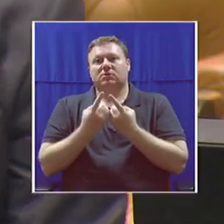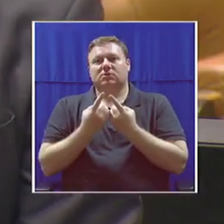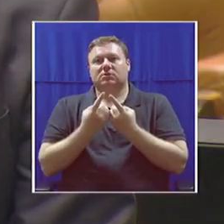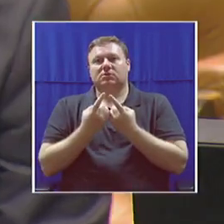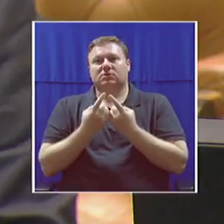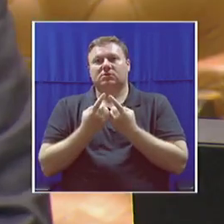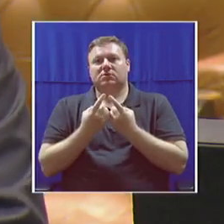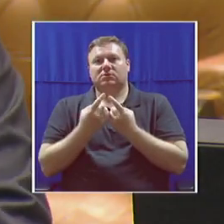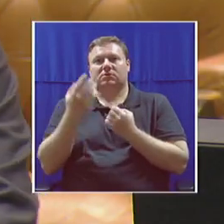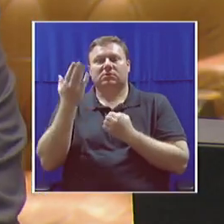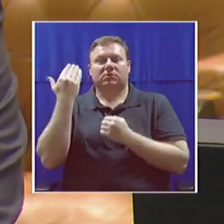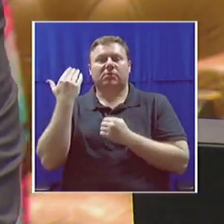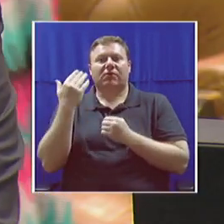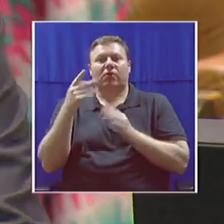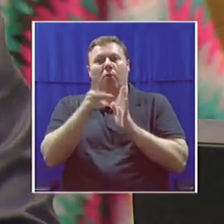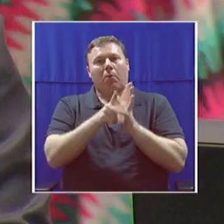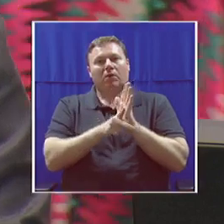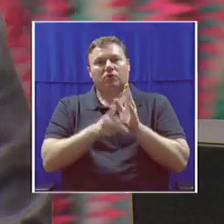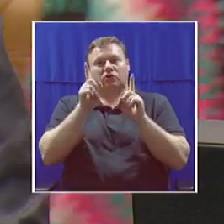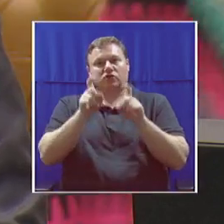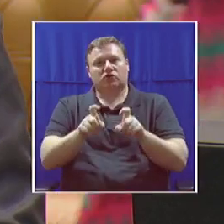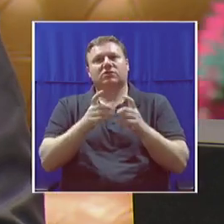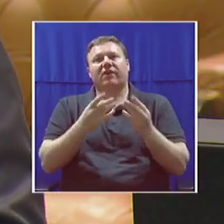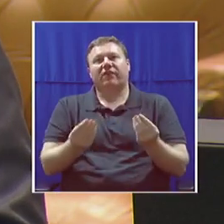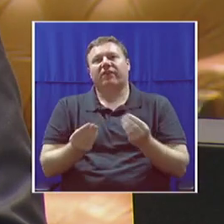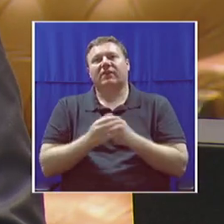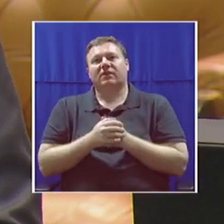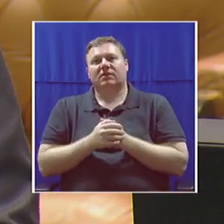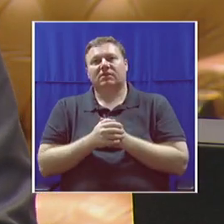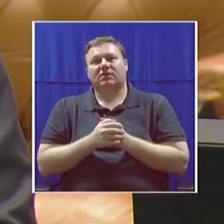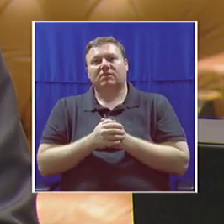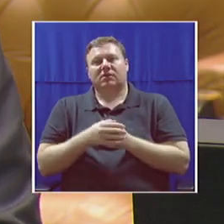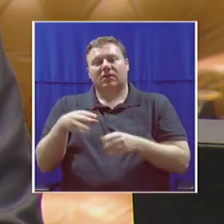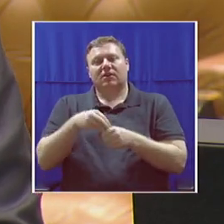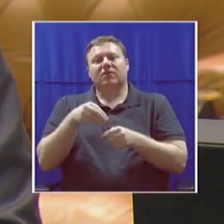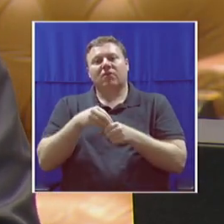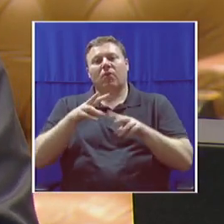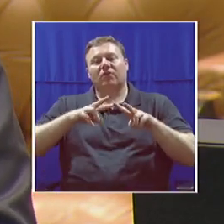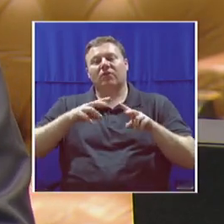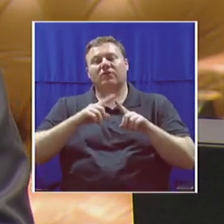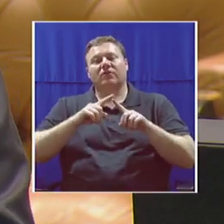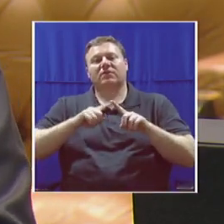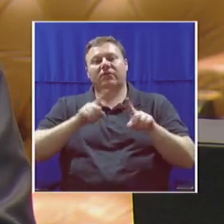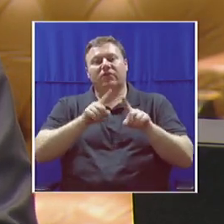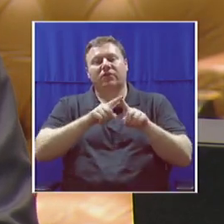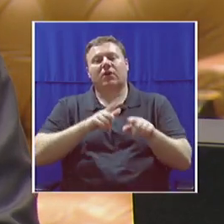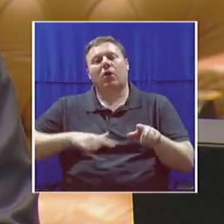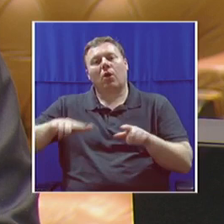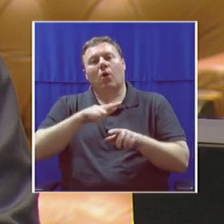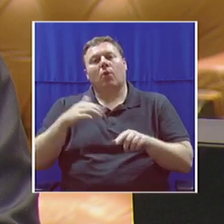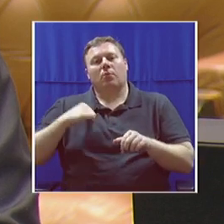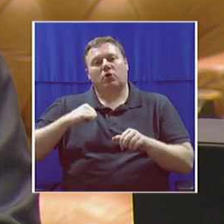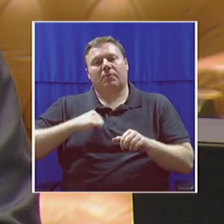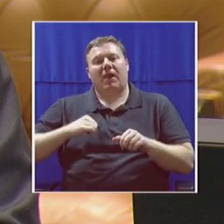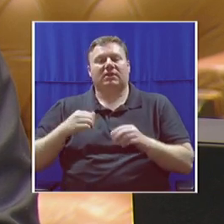District committees which involv various sectors in the local municipality and this also goes a long